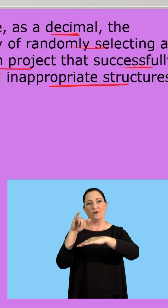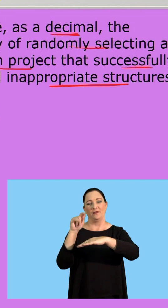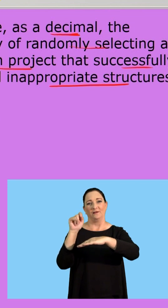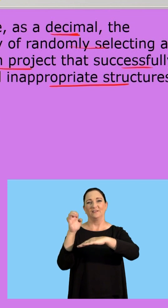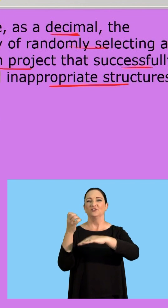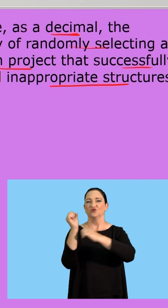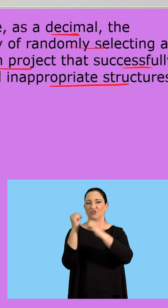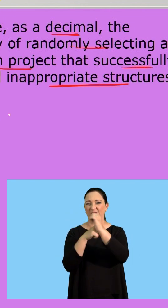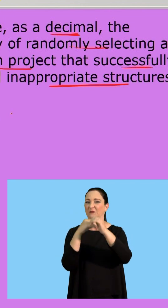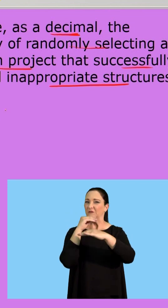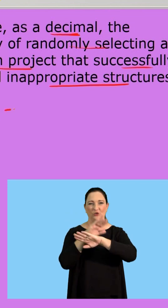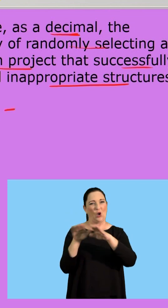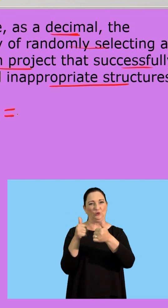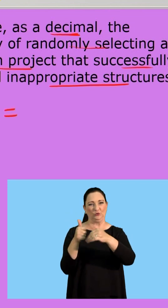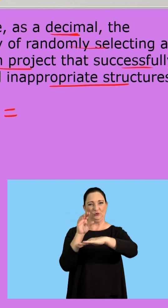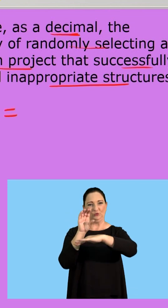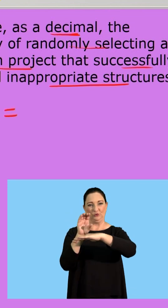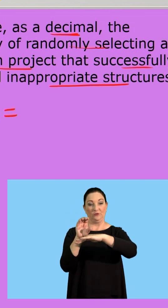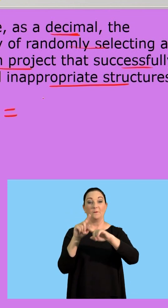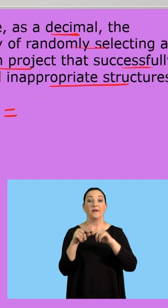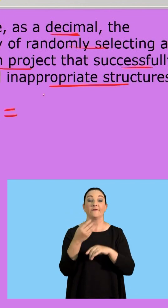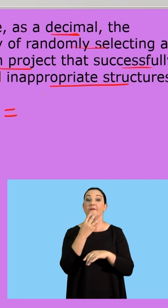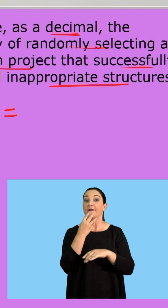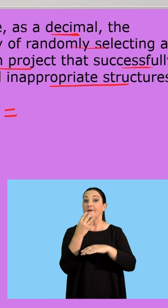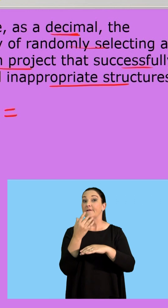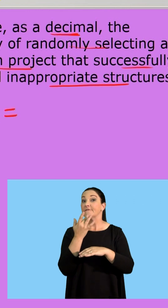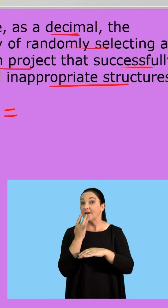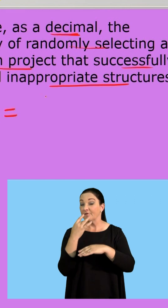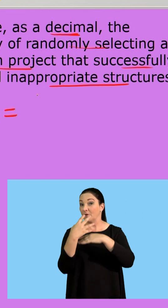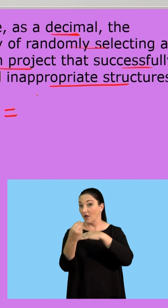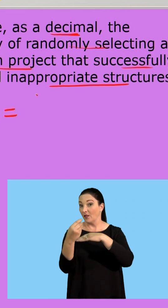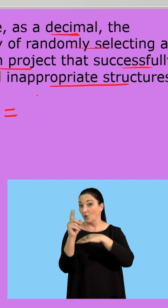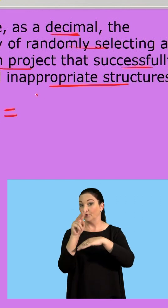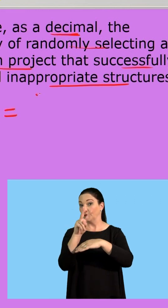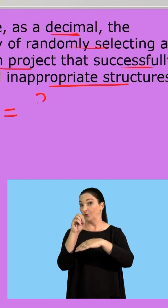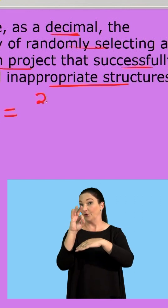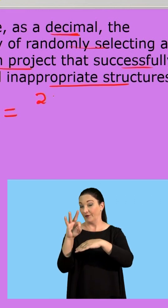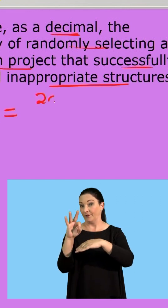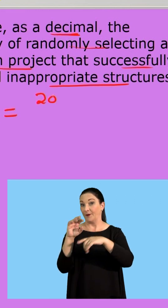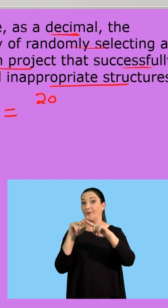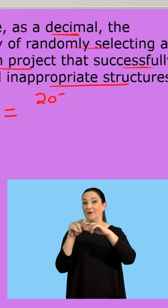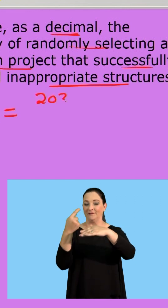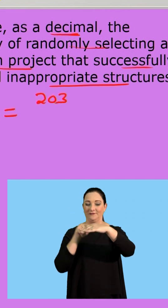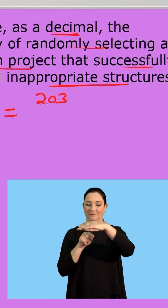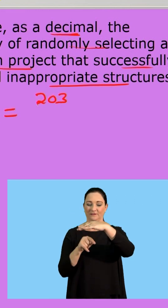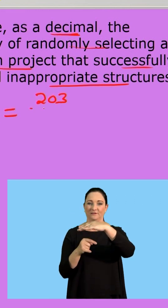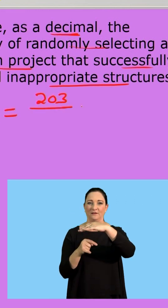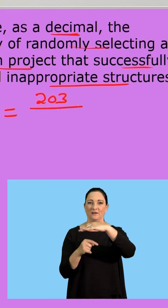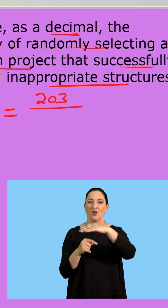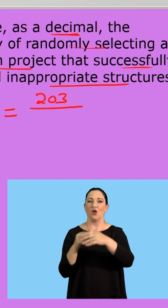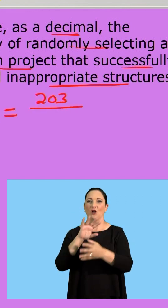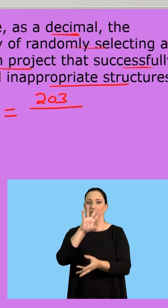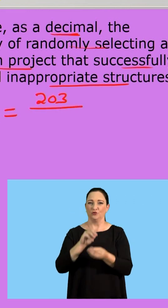for. Inappropriate structures is where I say the favorable outcomes will be 203